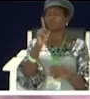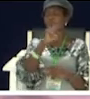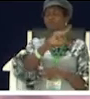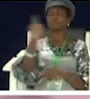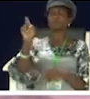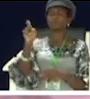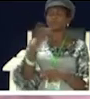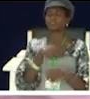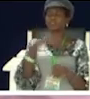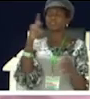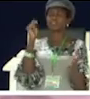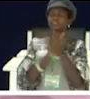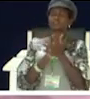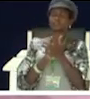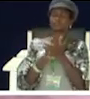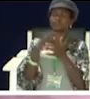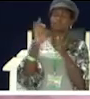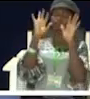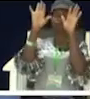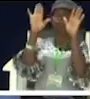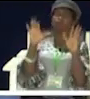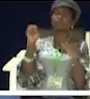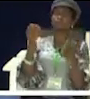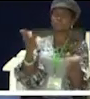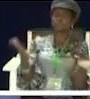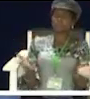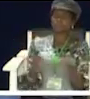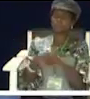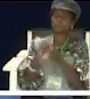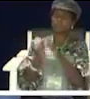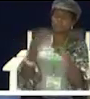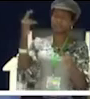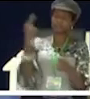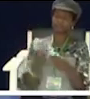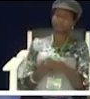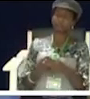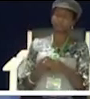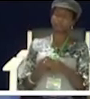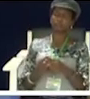hundreds and thousands of wonders here tonight.